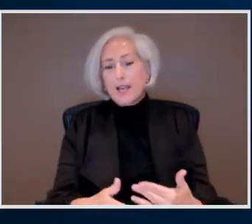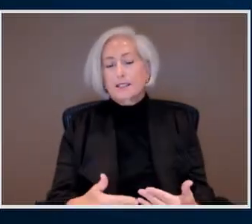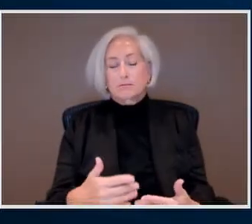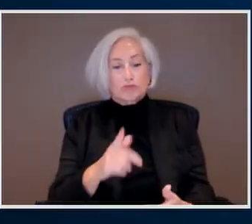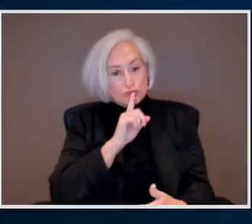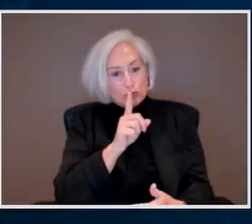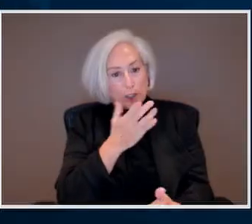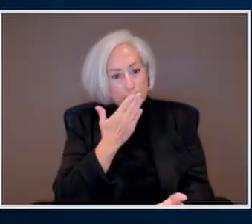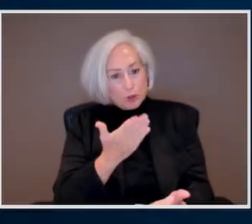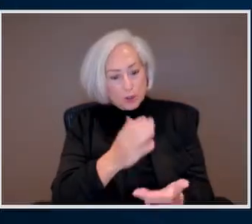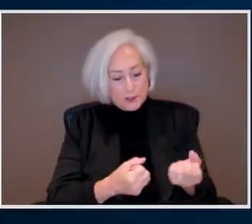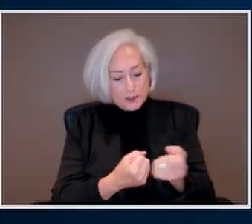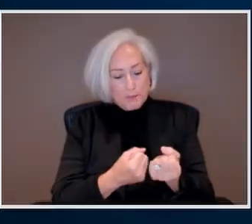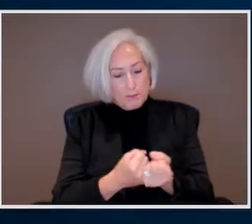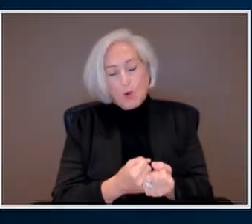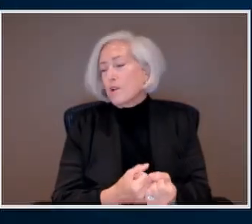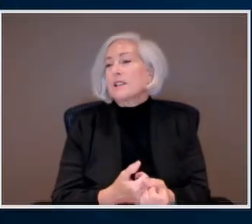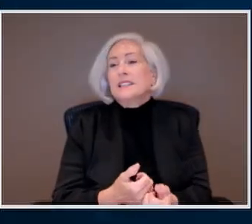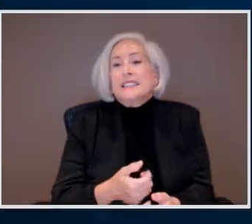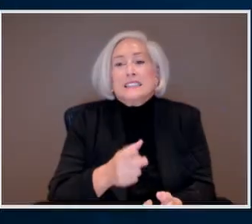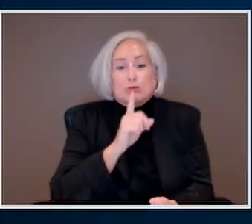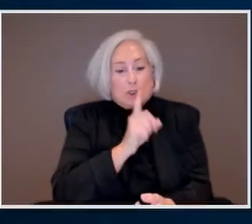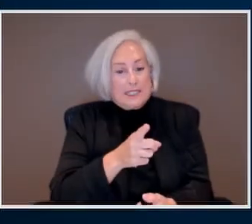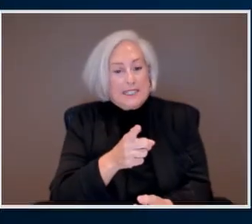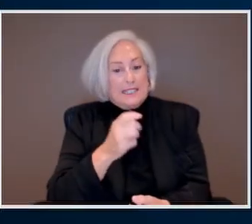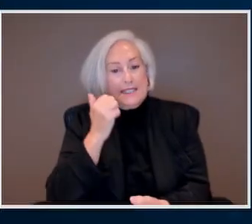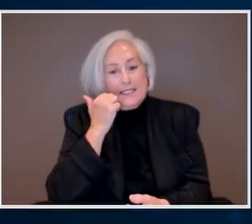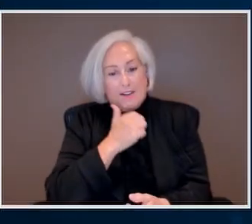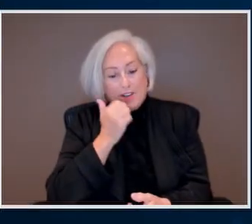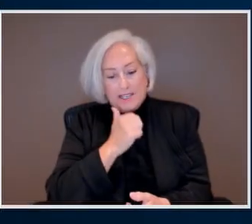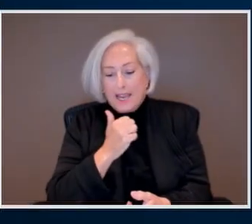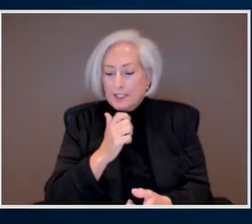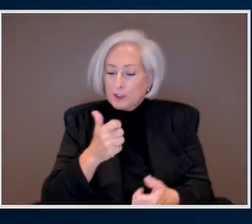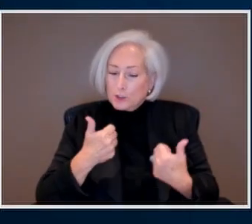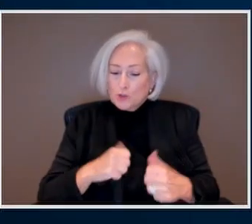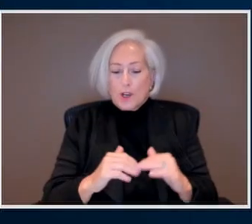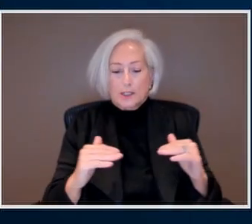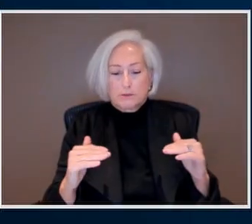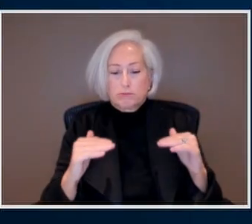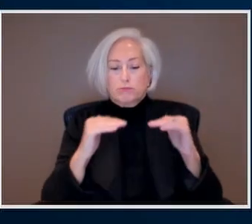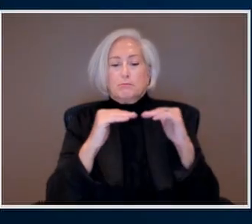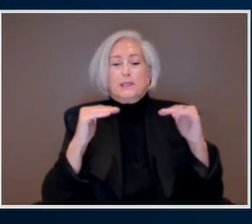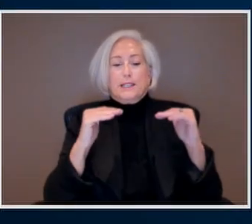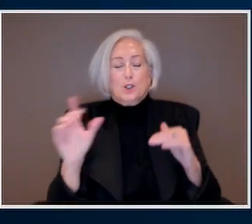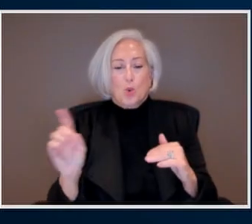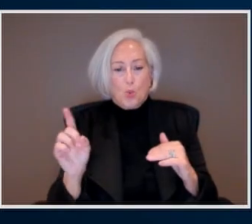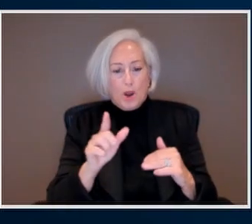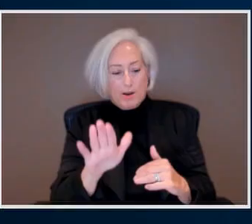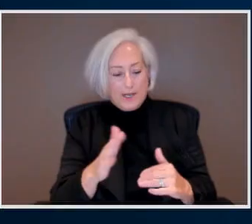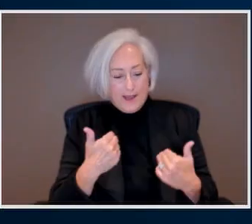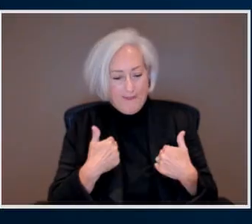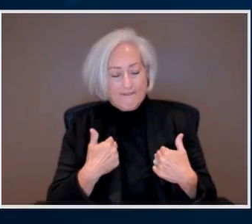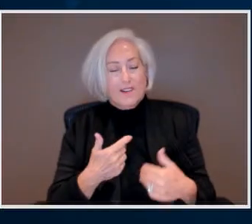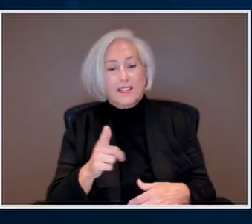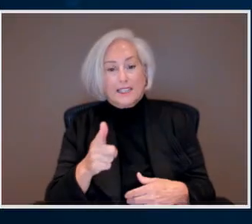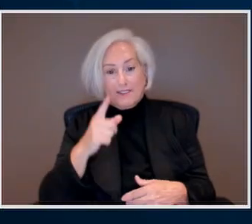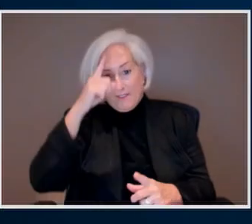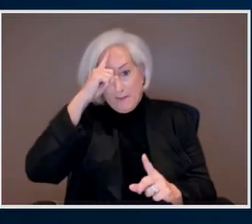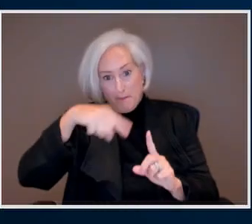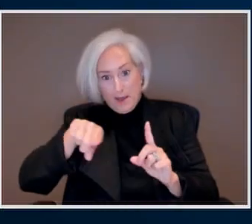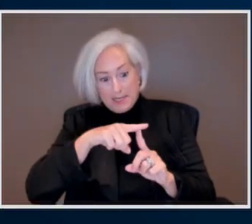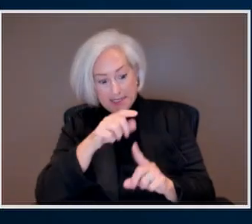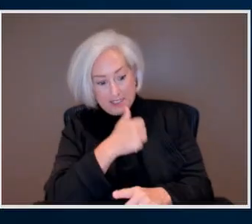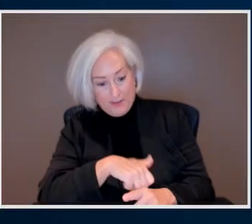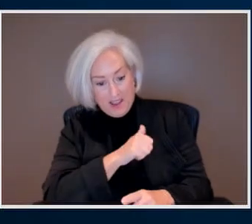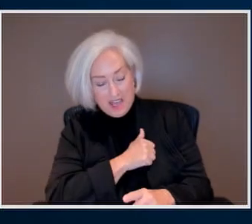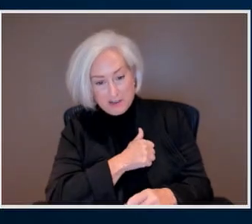just met him where he was each day. Like if it was a good day and he was having a, positive attitude, it was great and we were all good. But if he was having an off